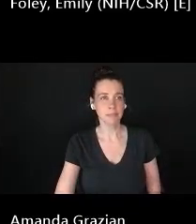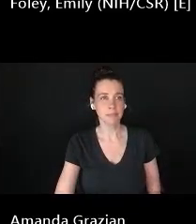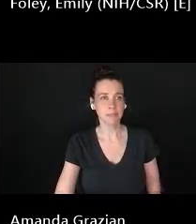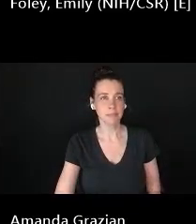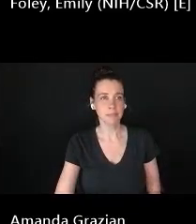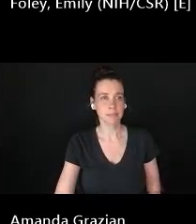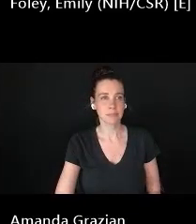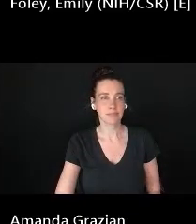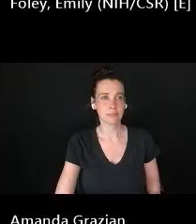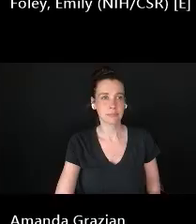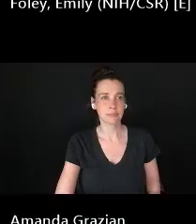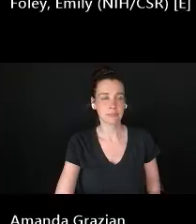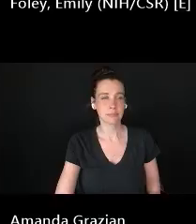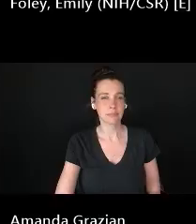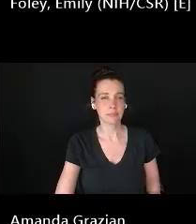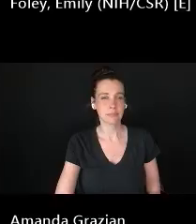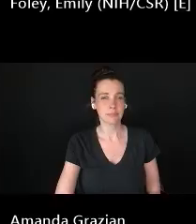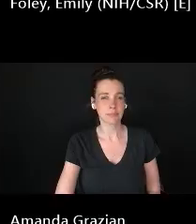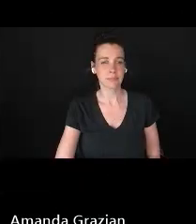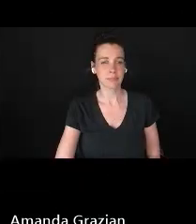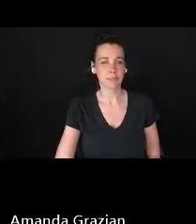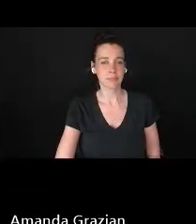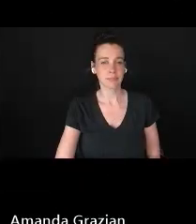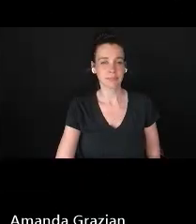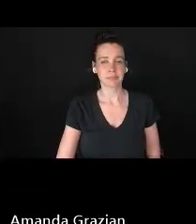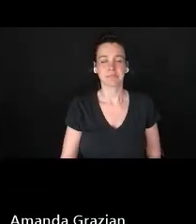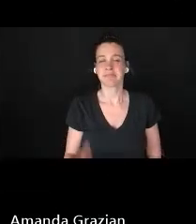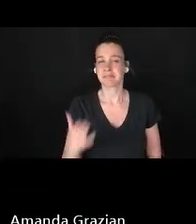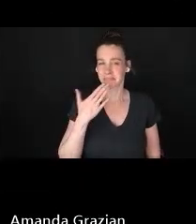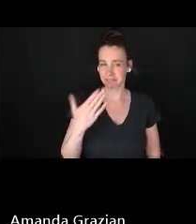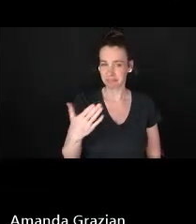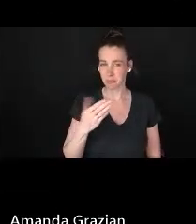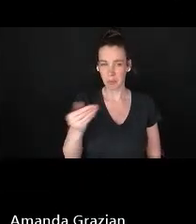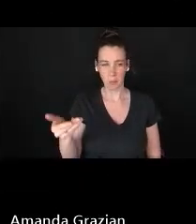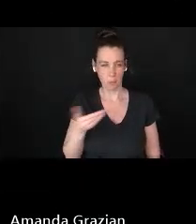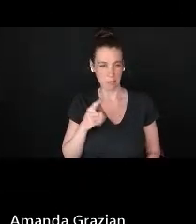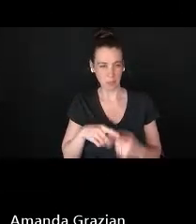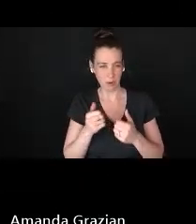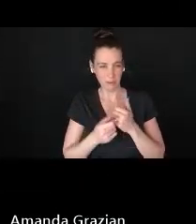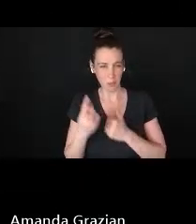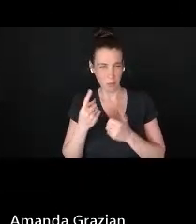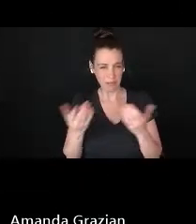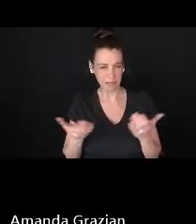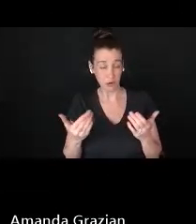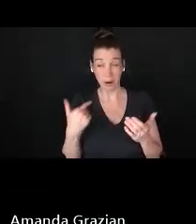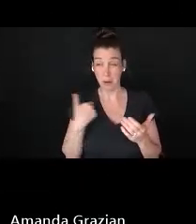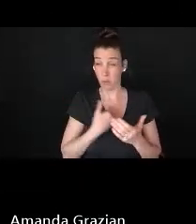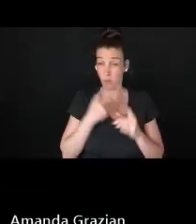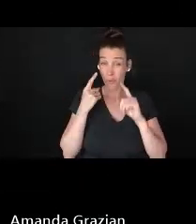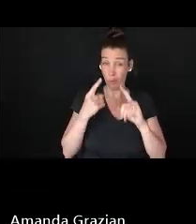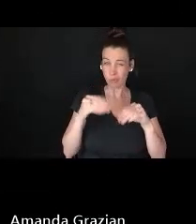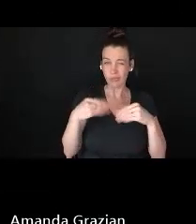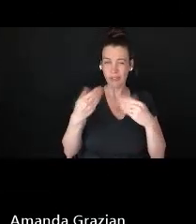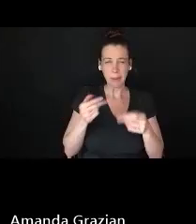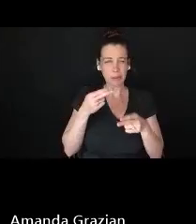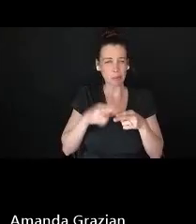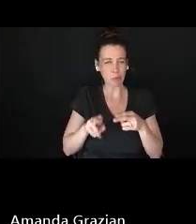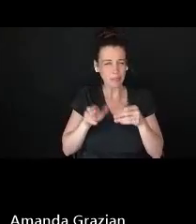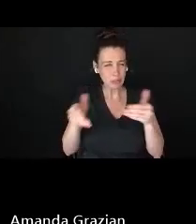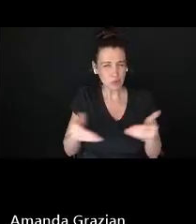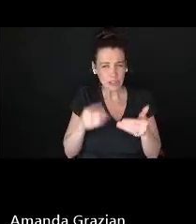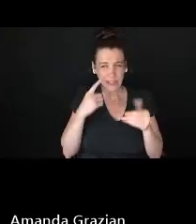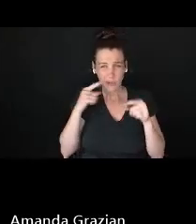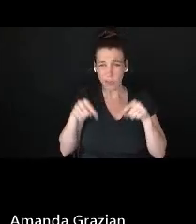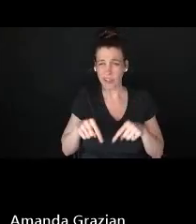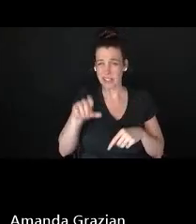Again, thank you, Miriam, and welcome to everyone attending. Our goal is to give a brief introduction to the Simplifying Review